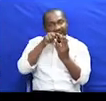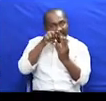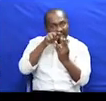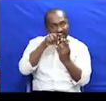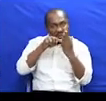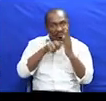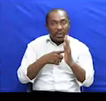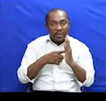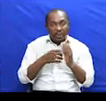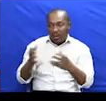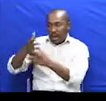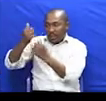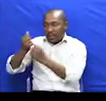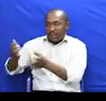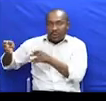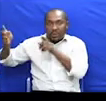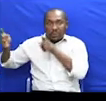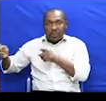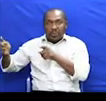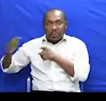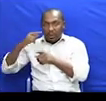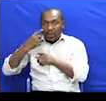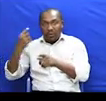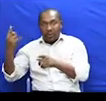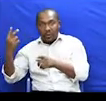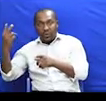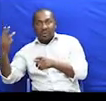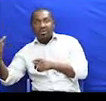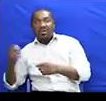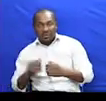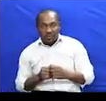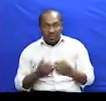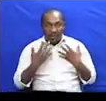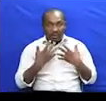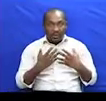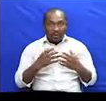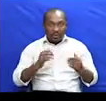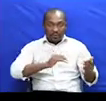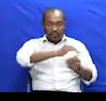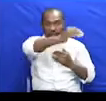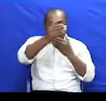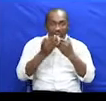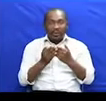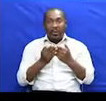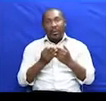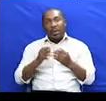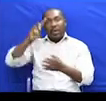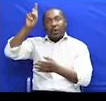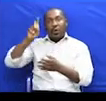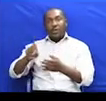experiment. Now, how do you calculate the volume of acid used? We go for questions. This is the questions.